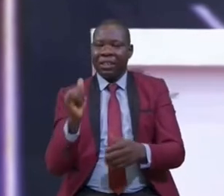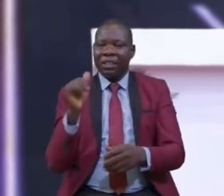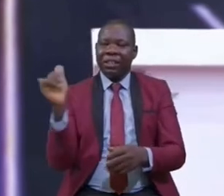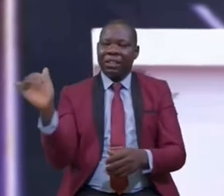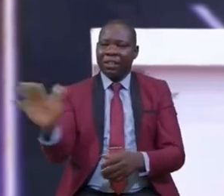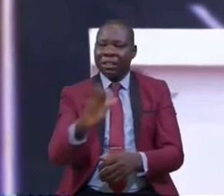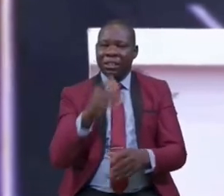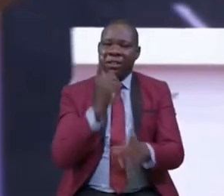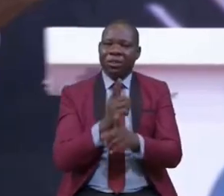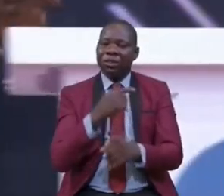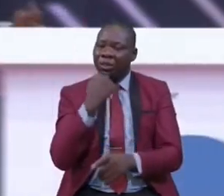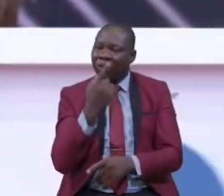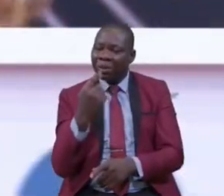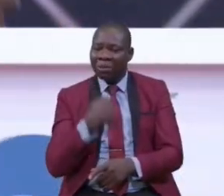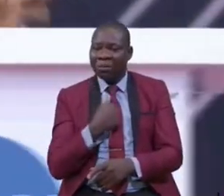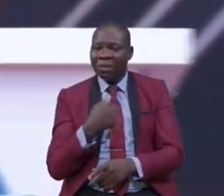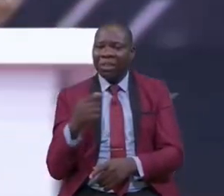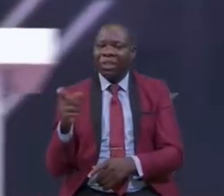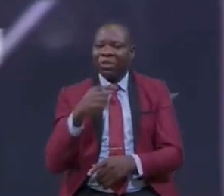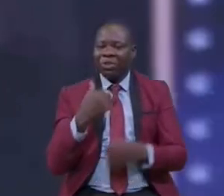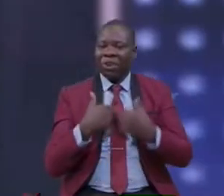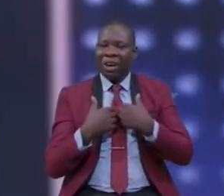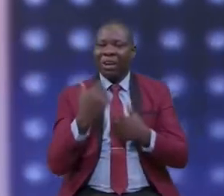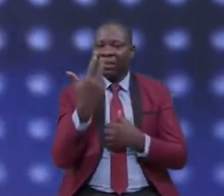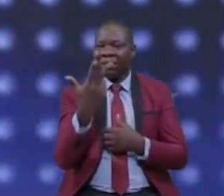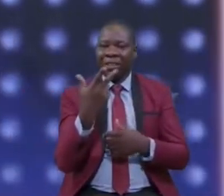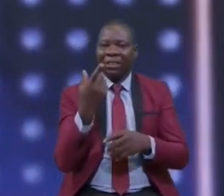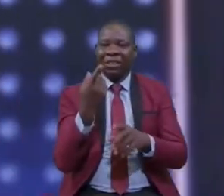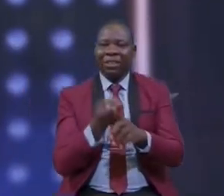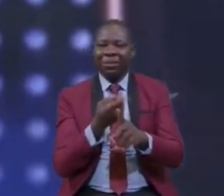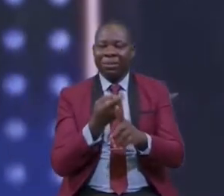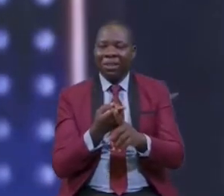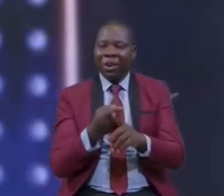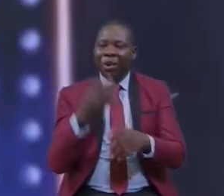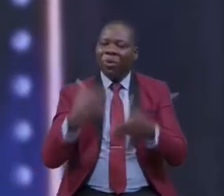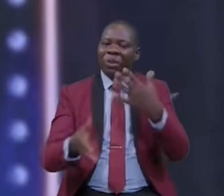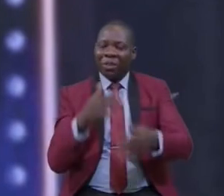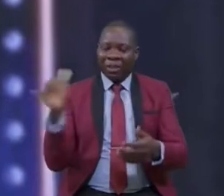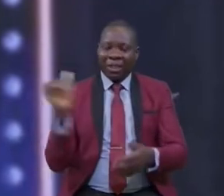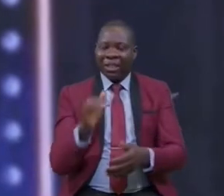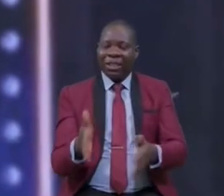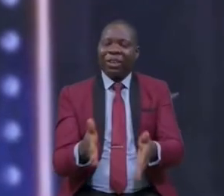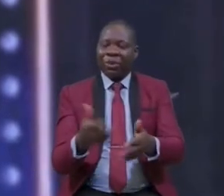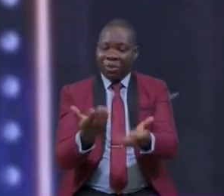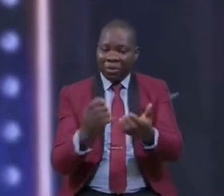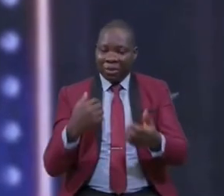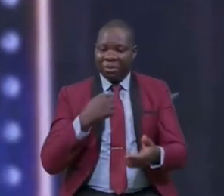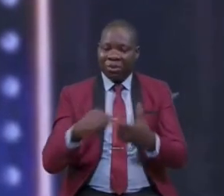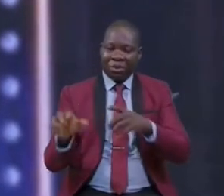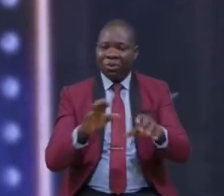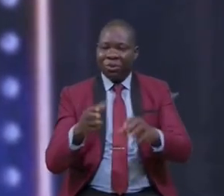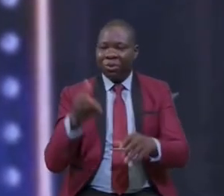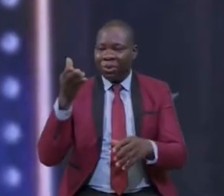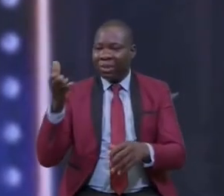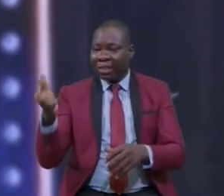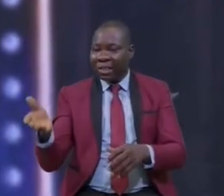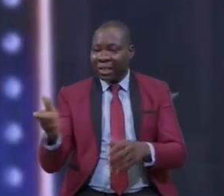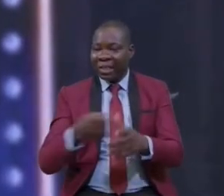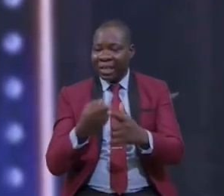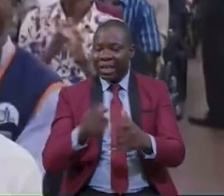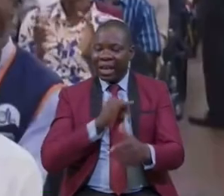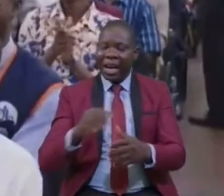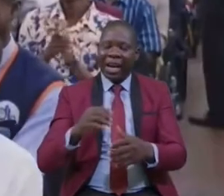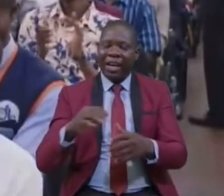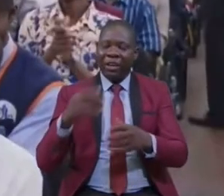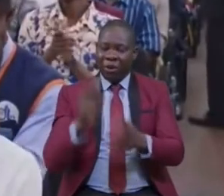wanted me to do there, I hurried up, because by the grace of God, the brain was there to catch everything.